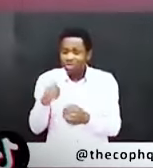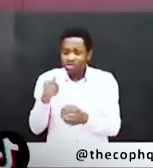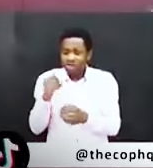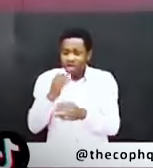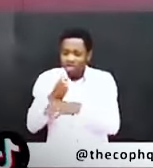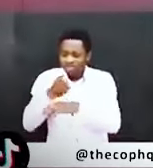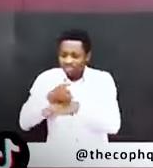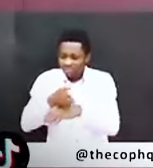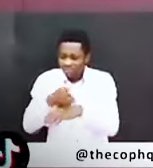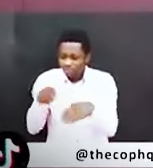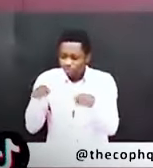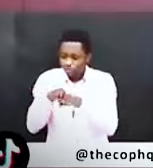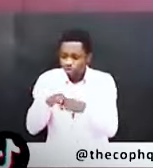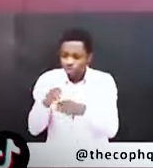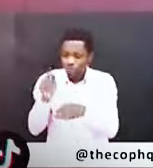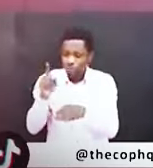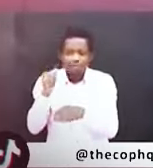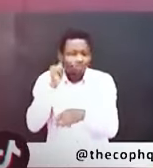me Eric.